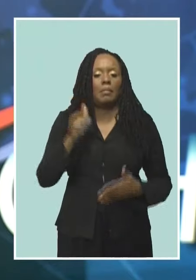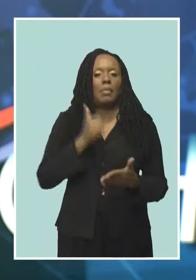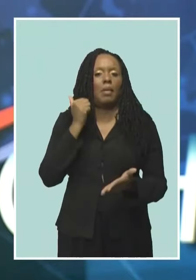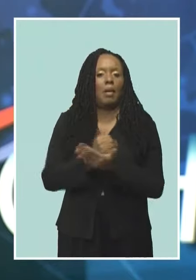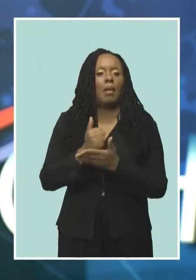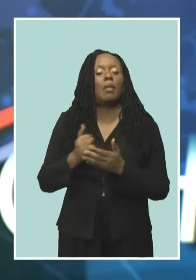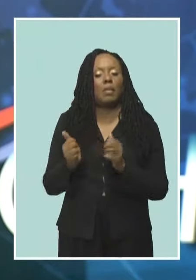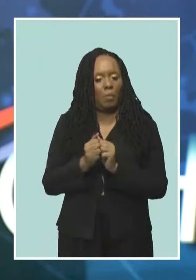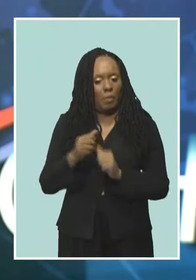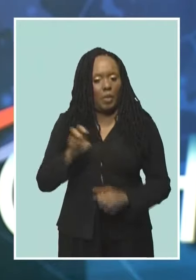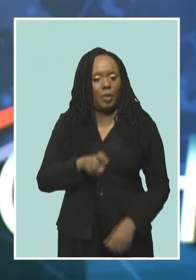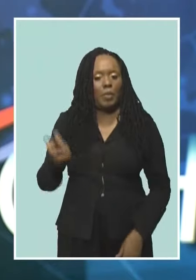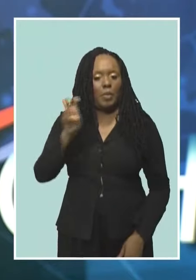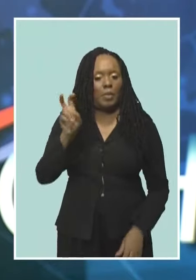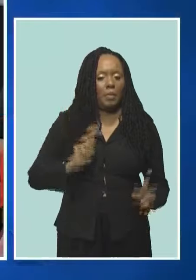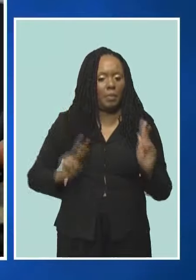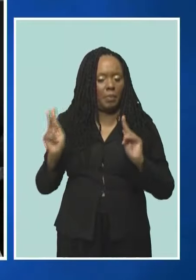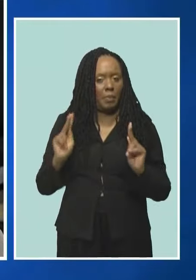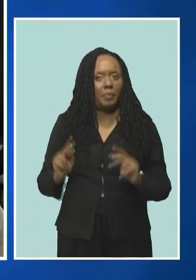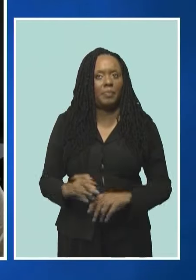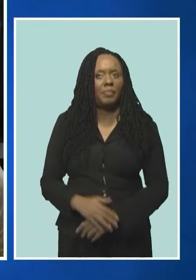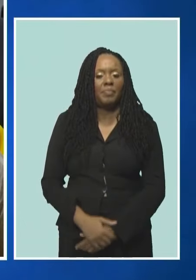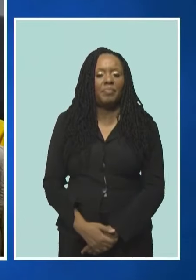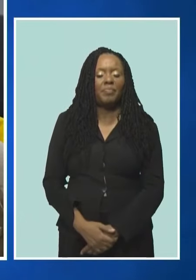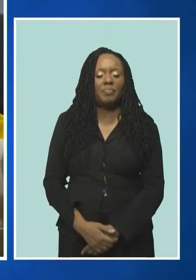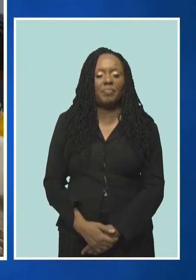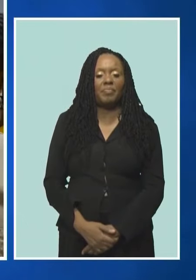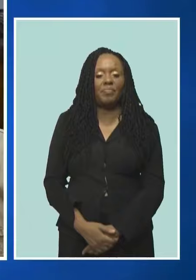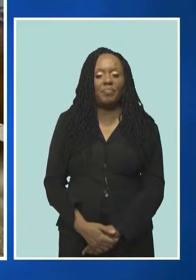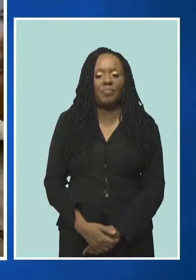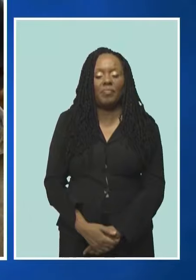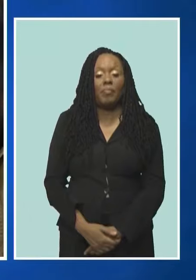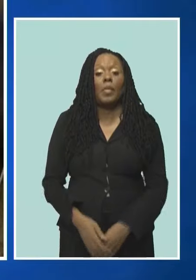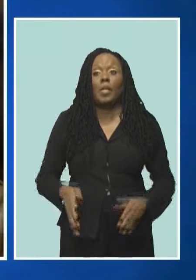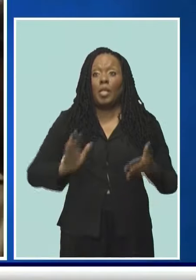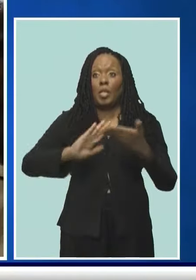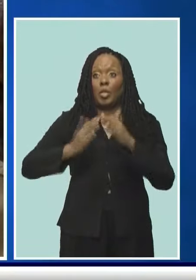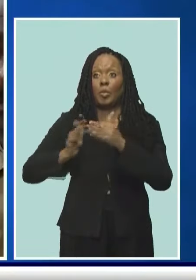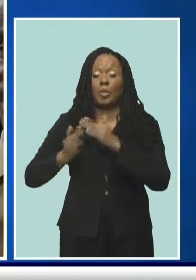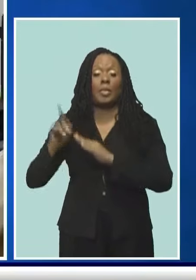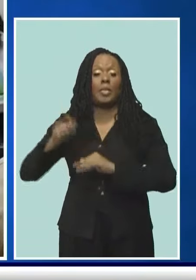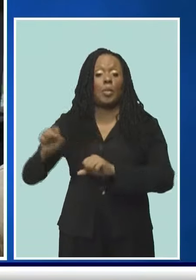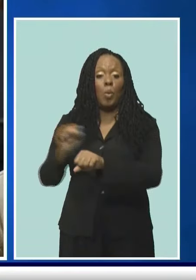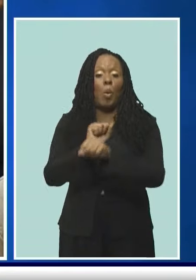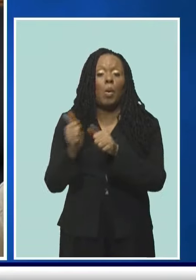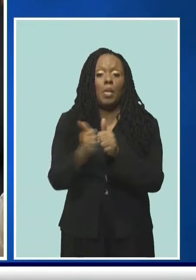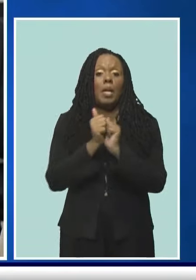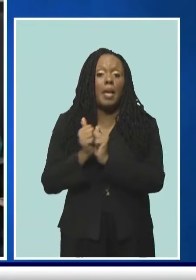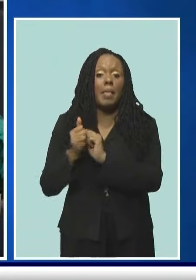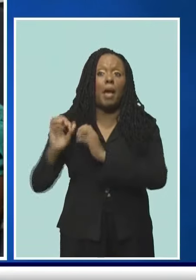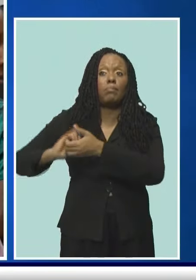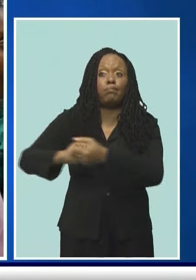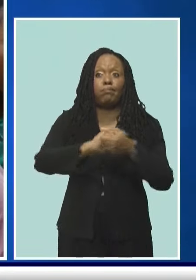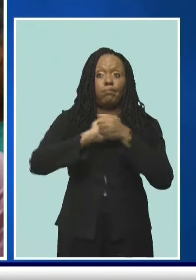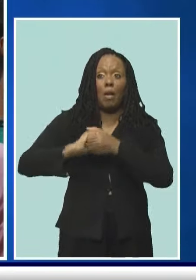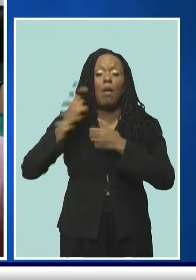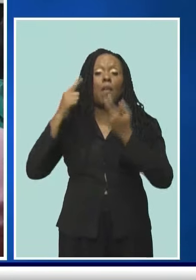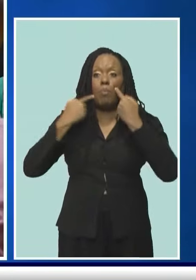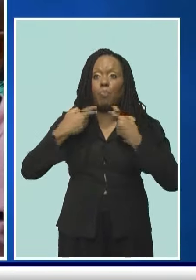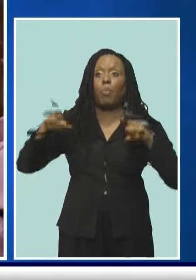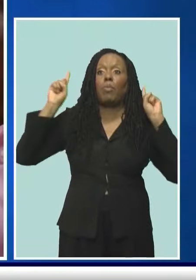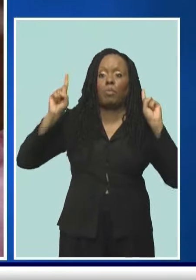tourism officials. It takes a village to do many things. The people of St. Andrew understand this, and that's